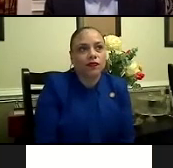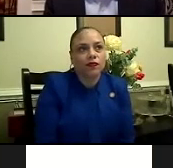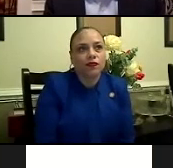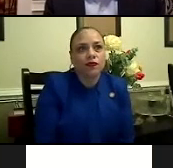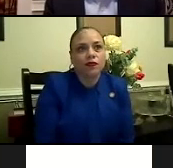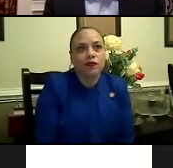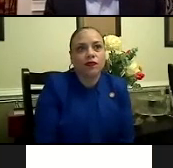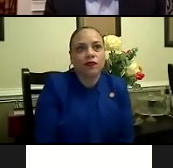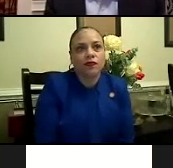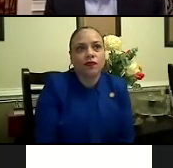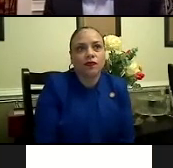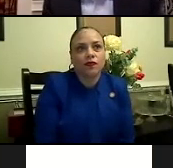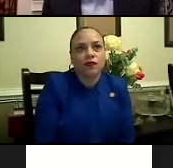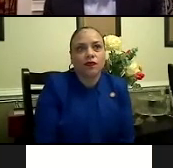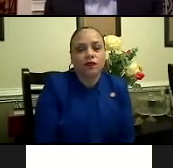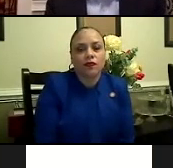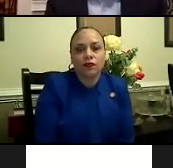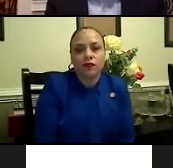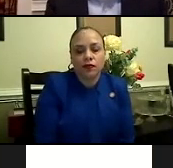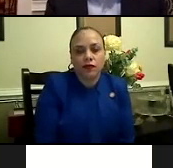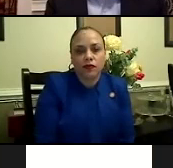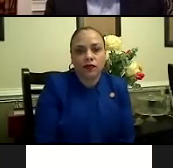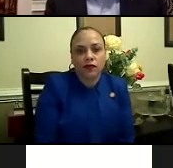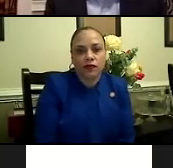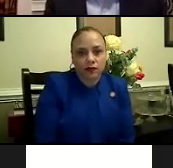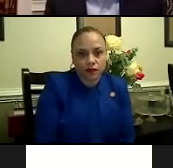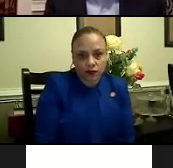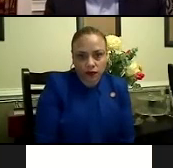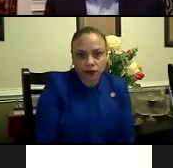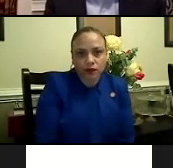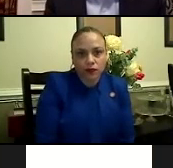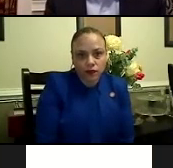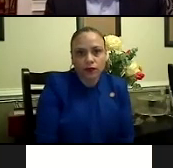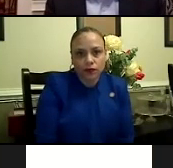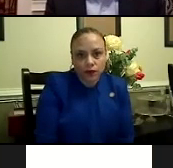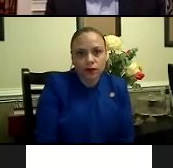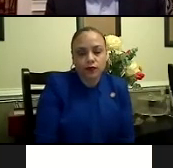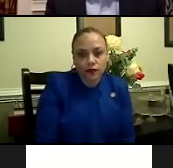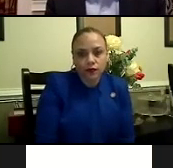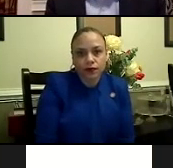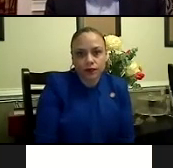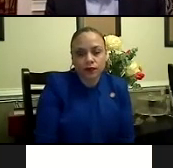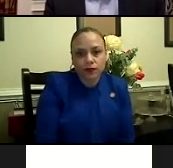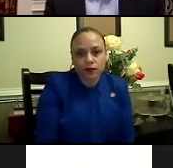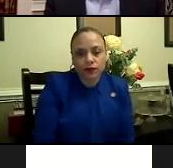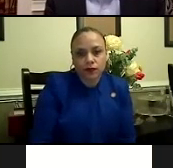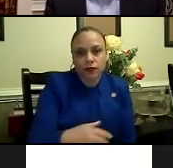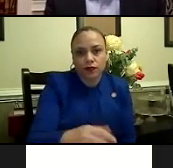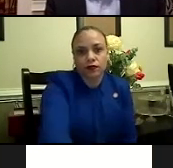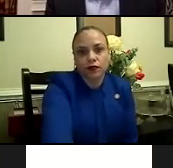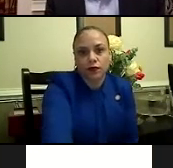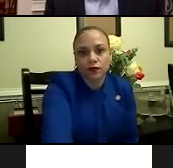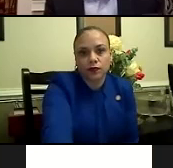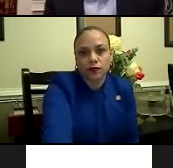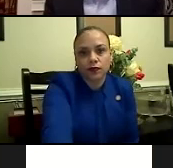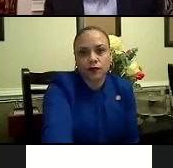as you know, it's one from Pfizer and one hopefully will be approved as early as Friday from Moderna, have to be stored. Individuals have